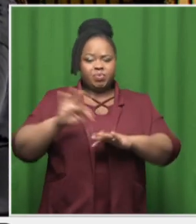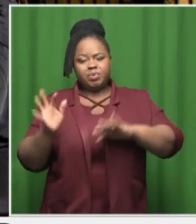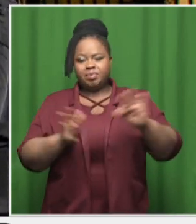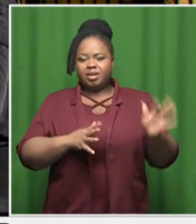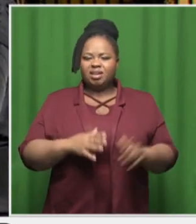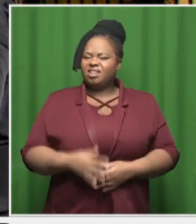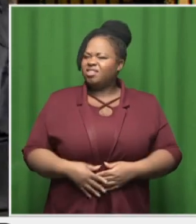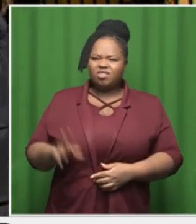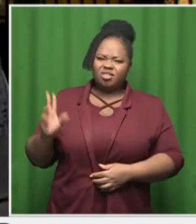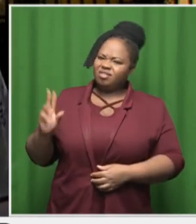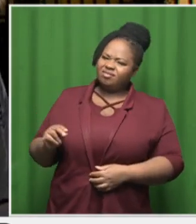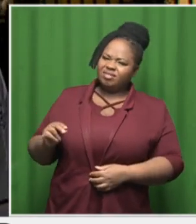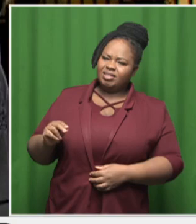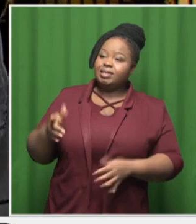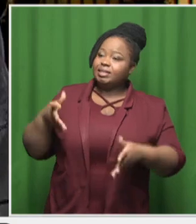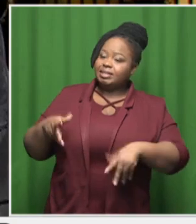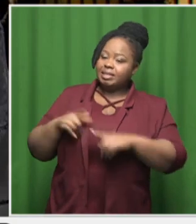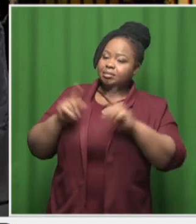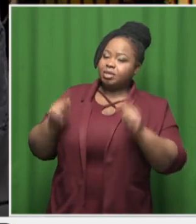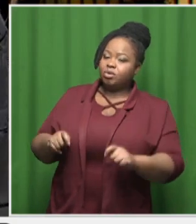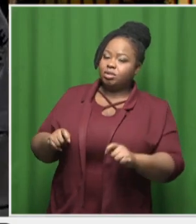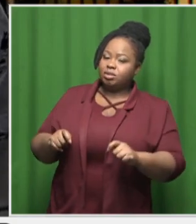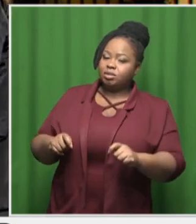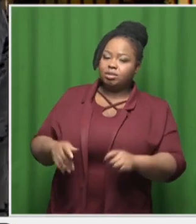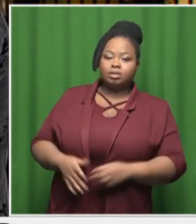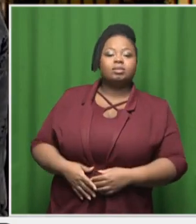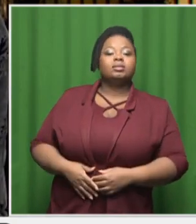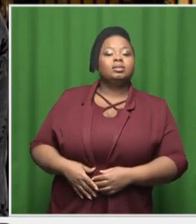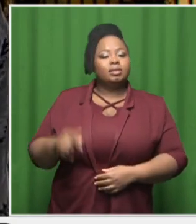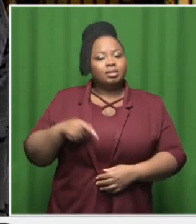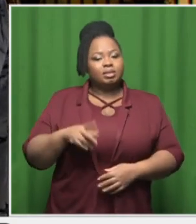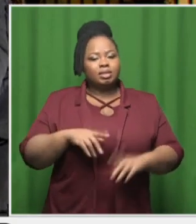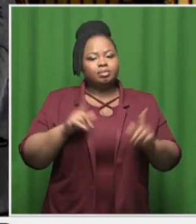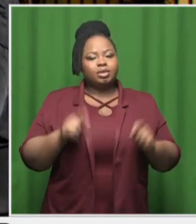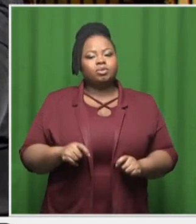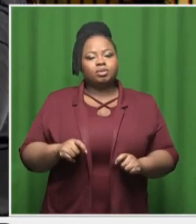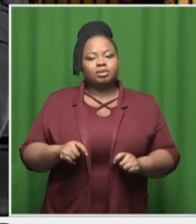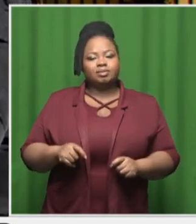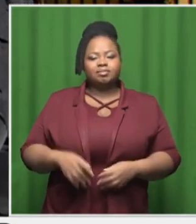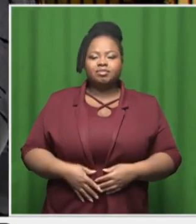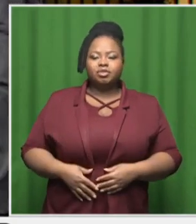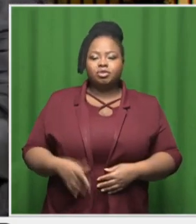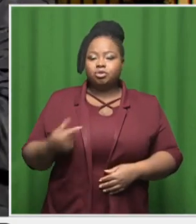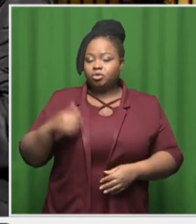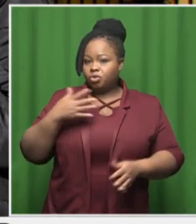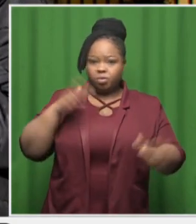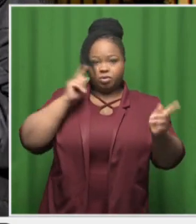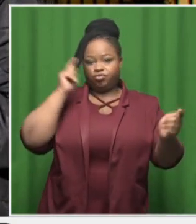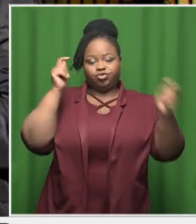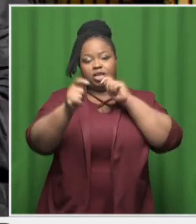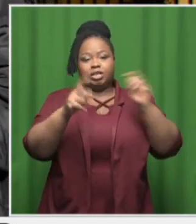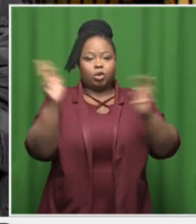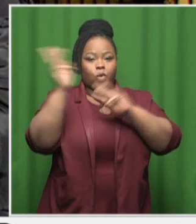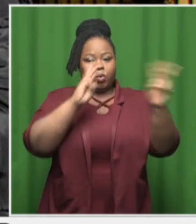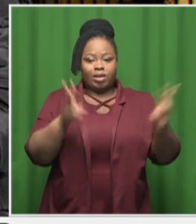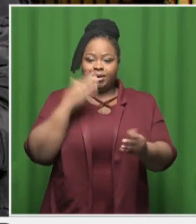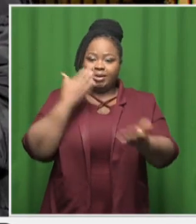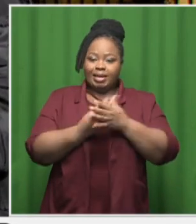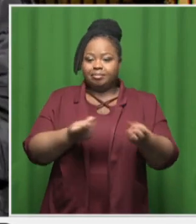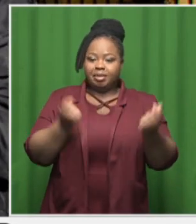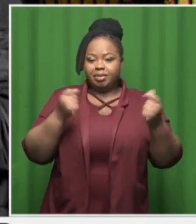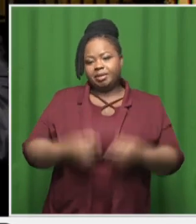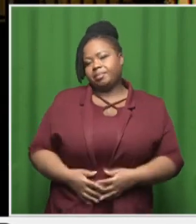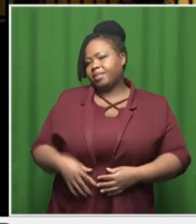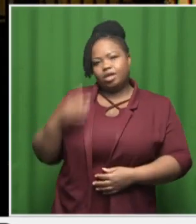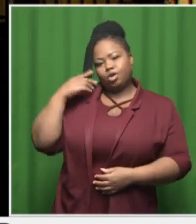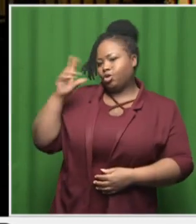that. This is Cape Town. Knock on wood. No wood. Yeah, no, this Someone is Cape knock Town. on wood there. You know, anything can change at any minute. So I'm listening to it and I'm